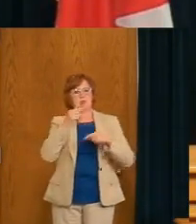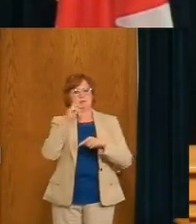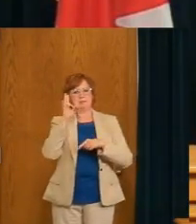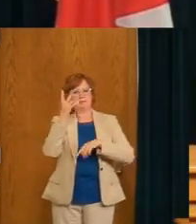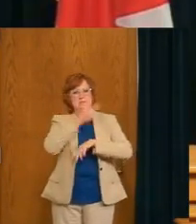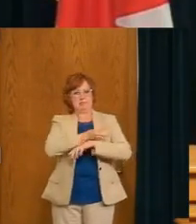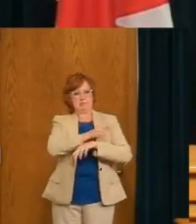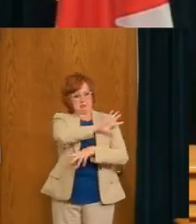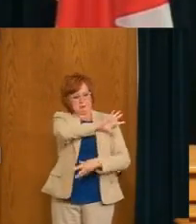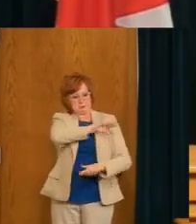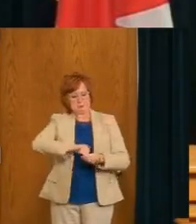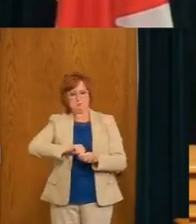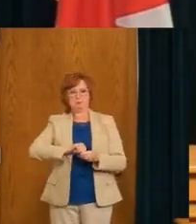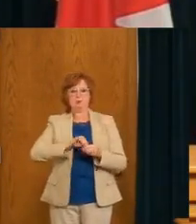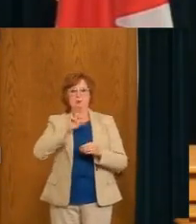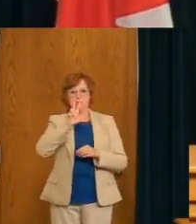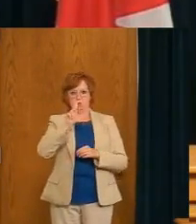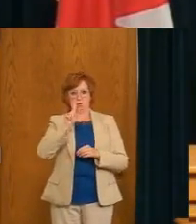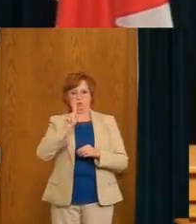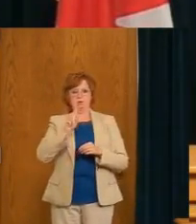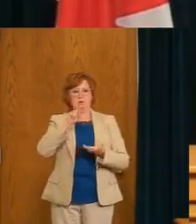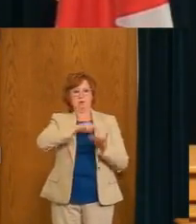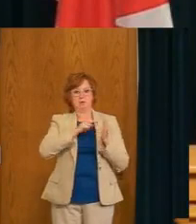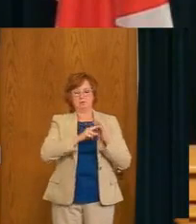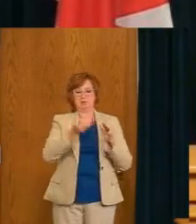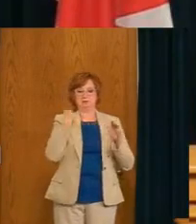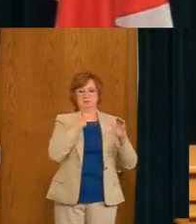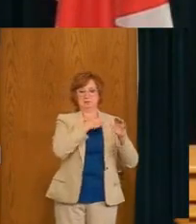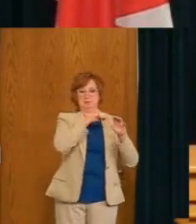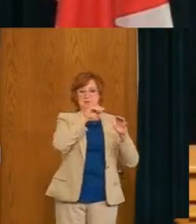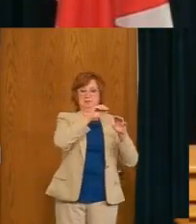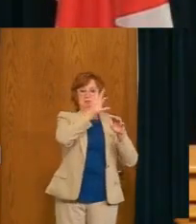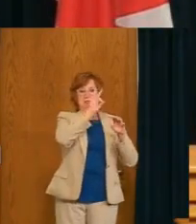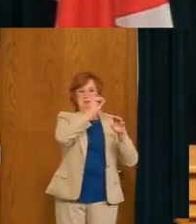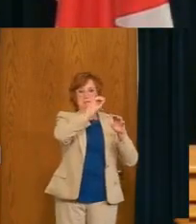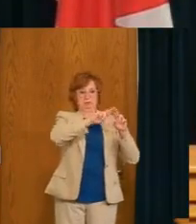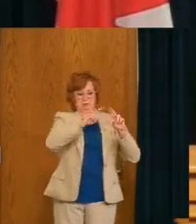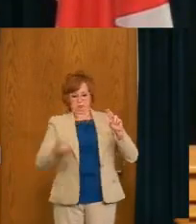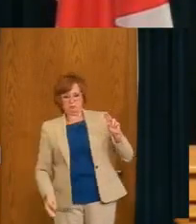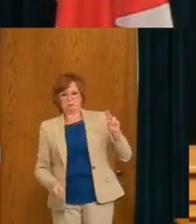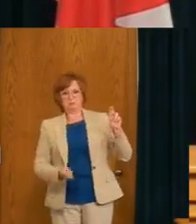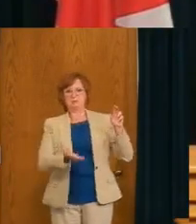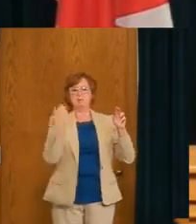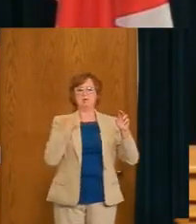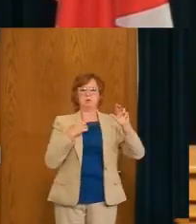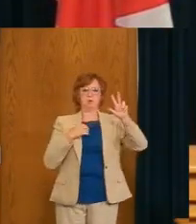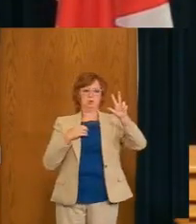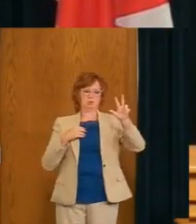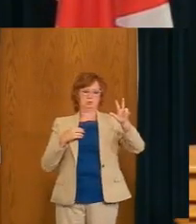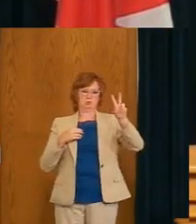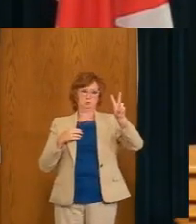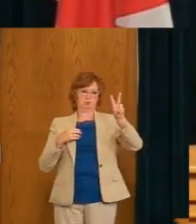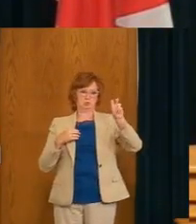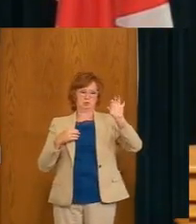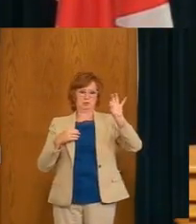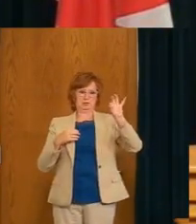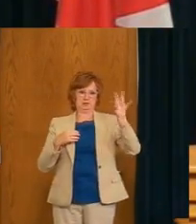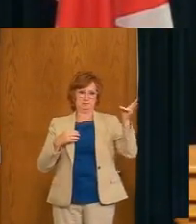nearly 90% from the third wave peak that we experienced of about 287. Which was less than 3 months ago in